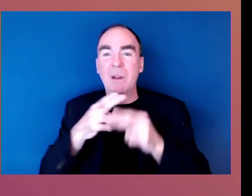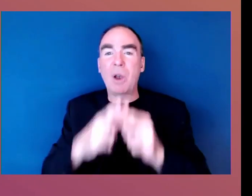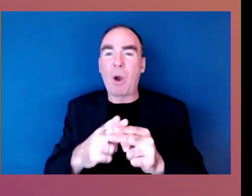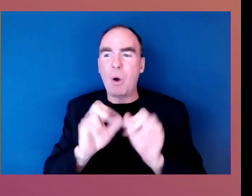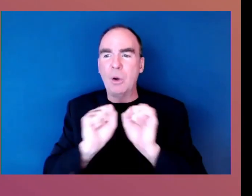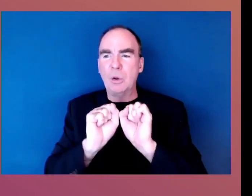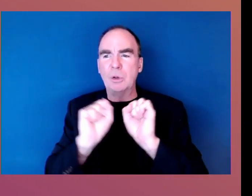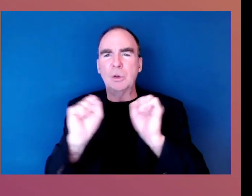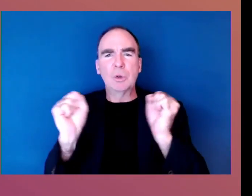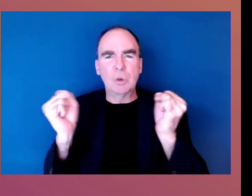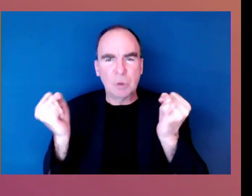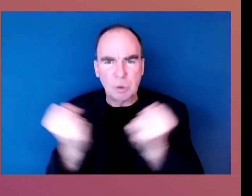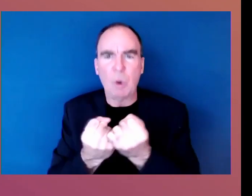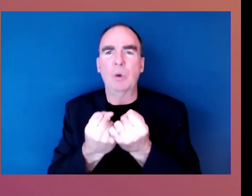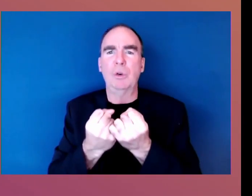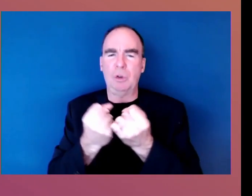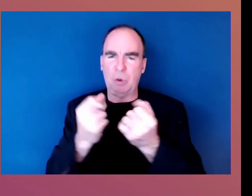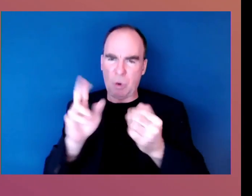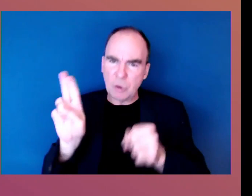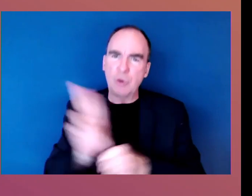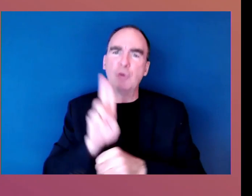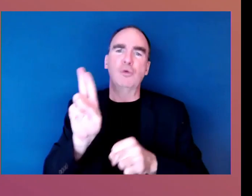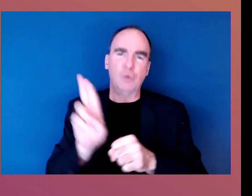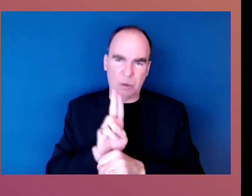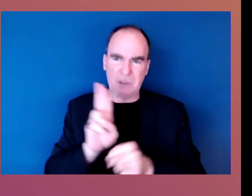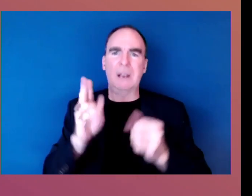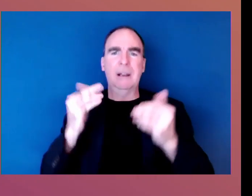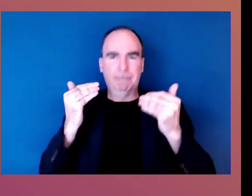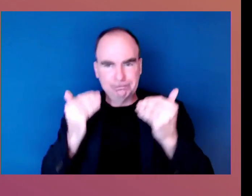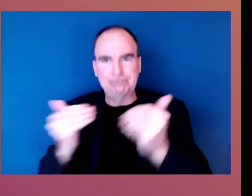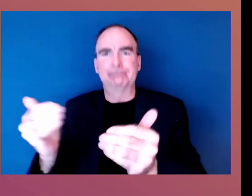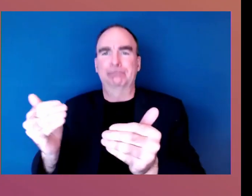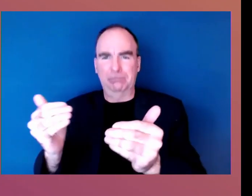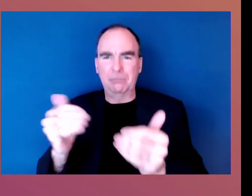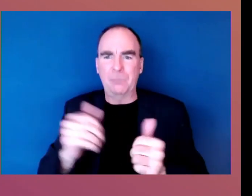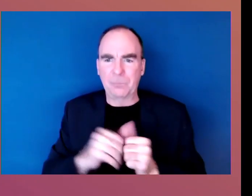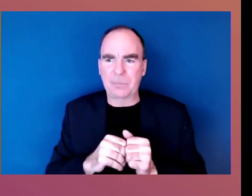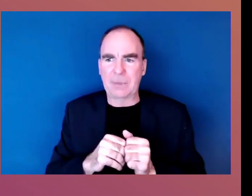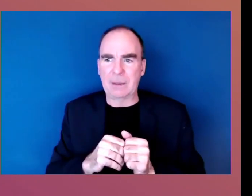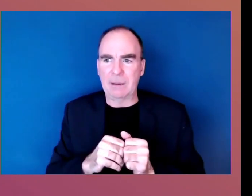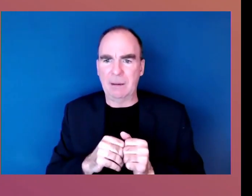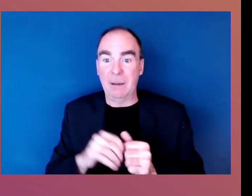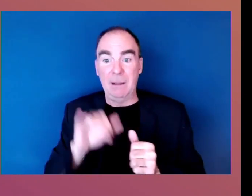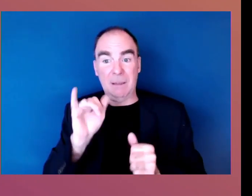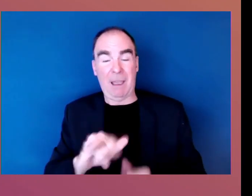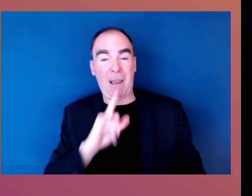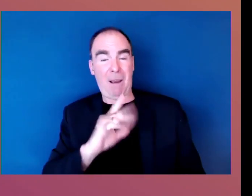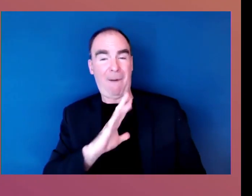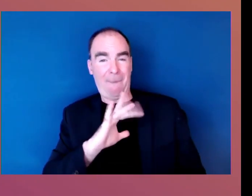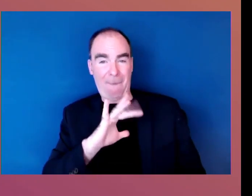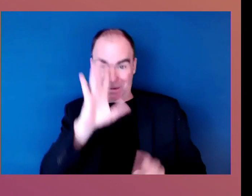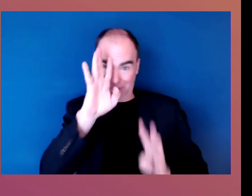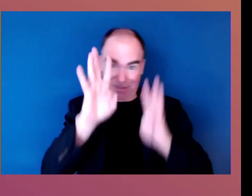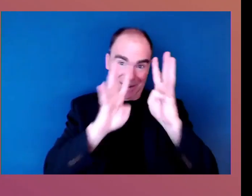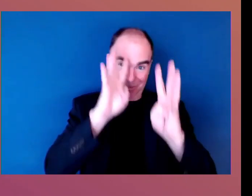Invention and implementation are a pair of wheels. Great invention cannot change our society